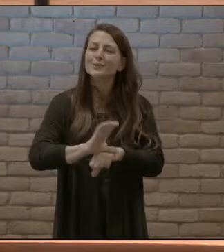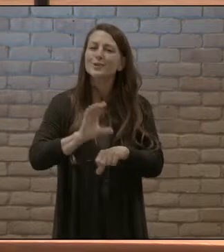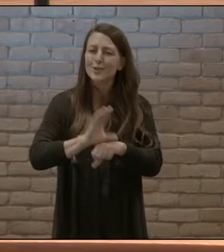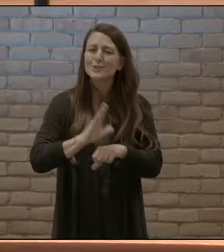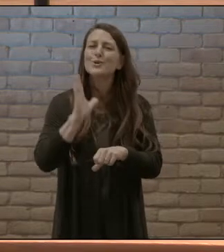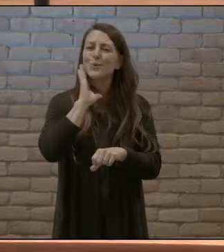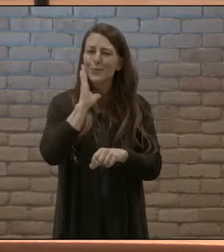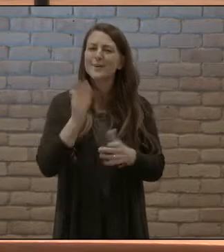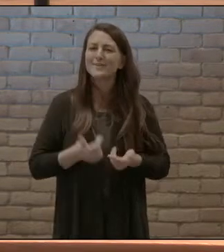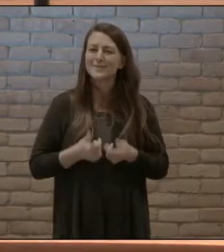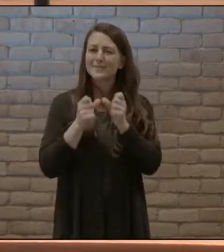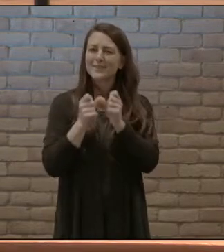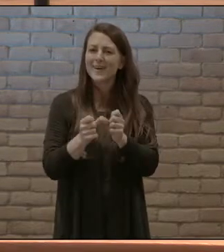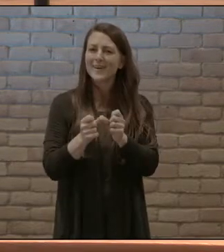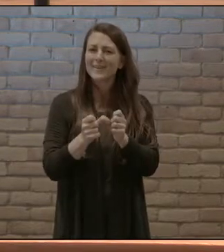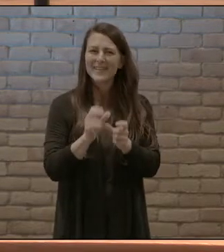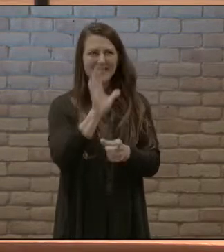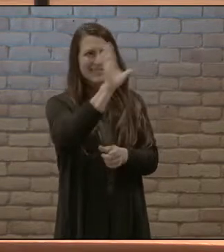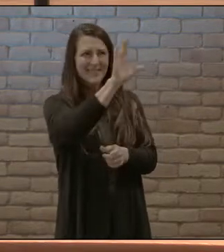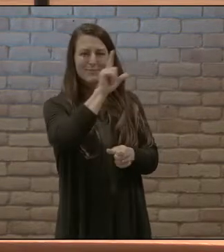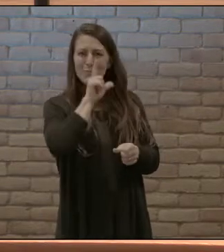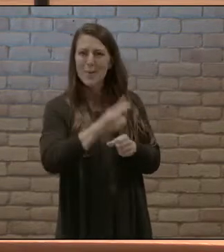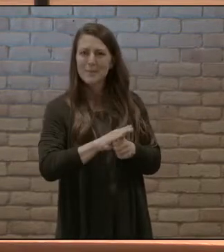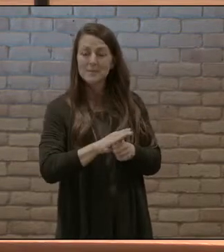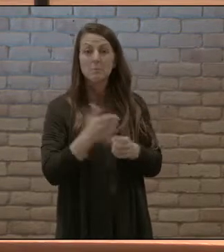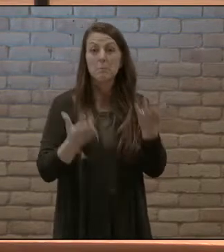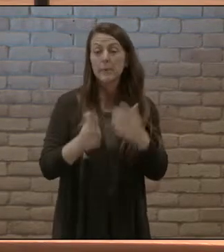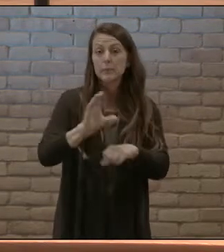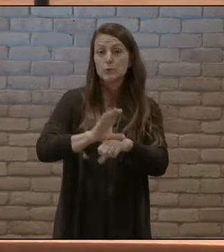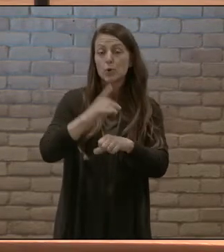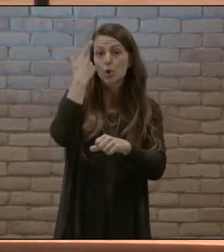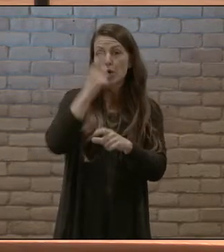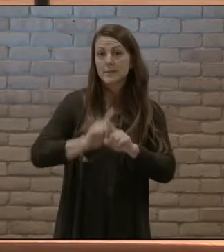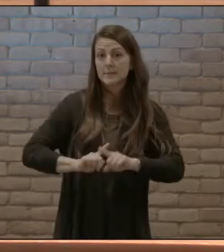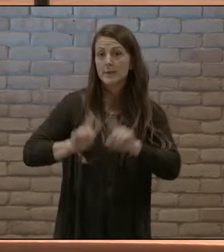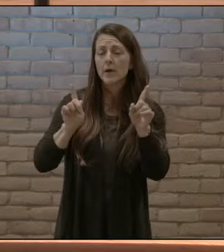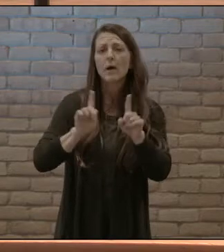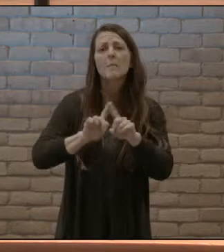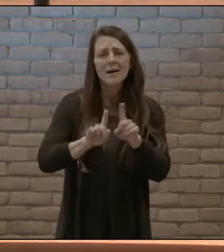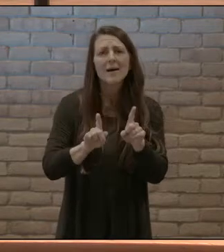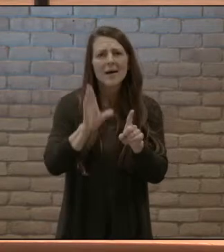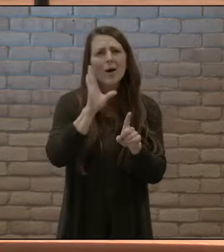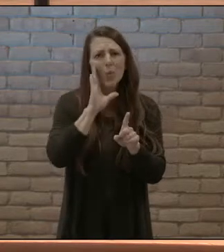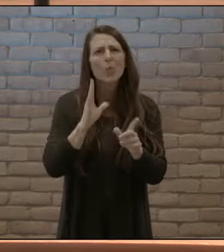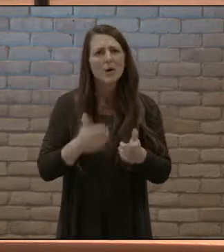That's Jesus' promise. It might look different, but it's going to be okay.